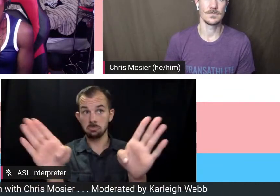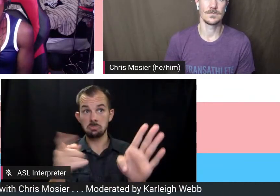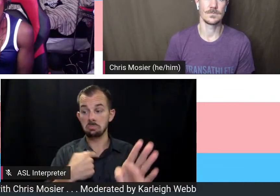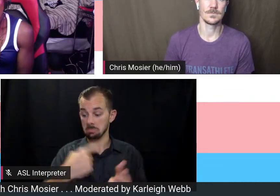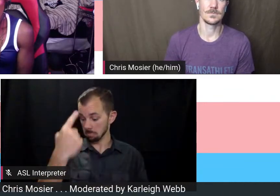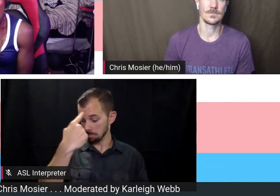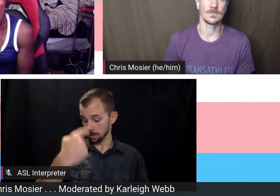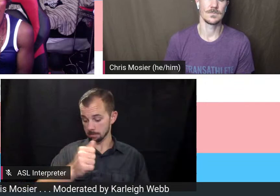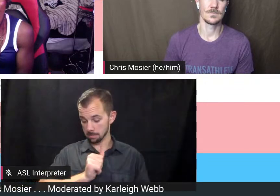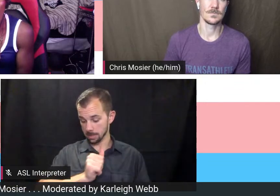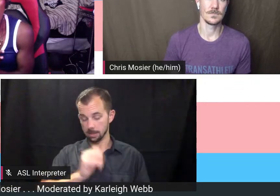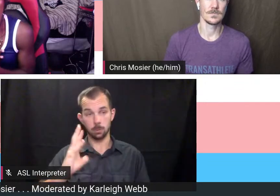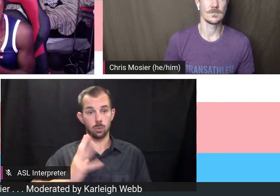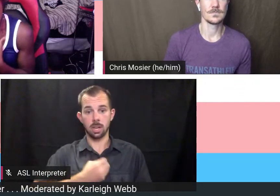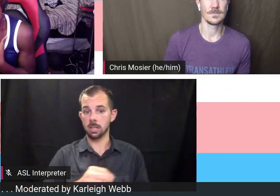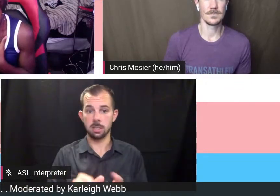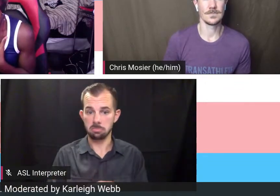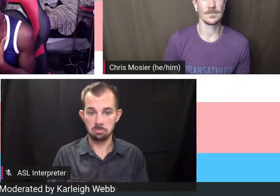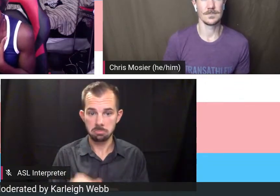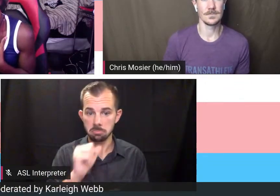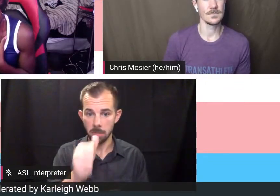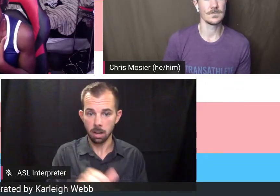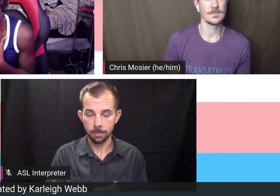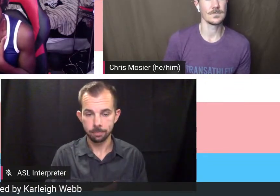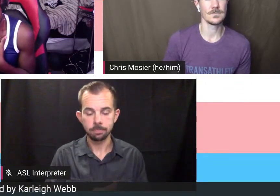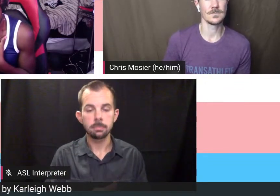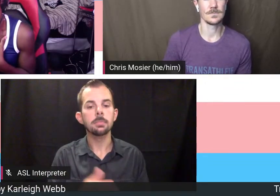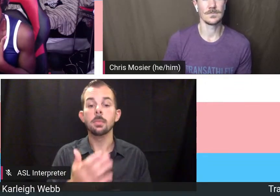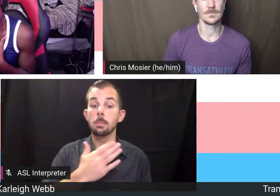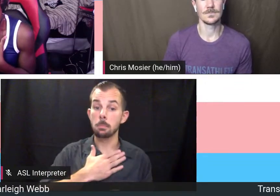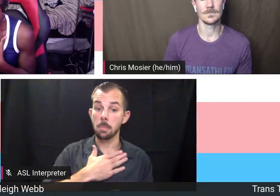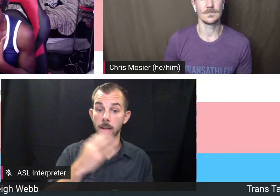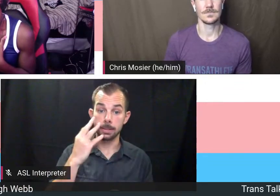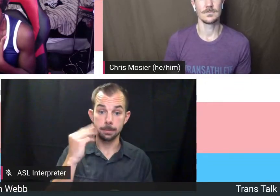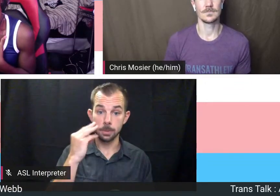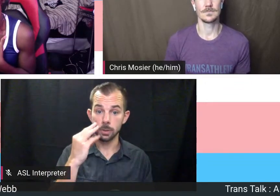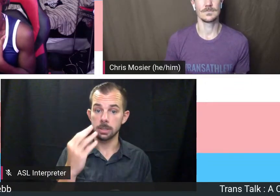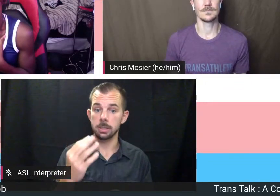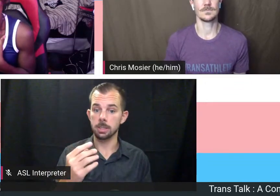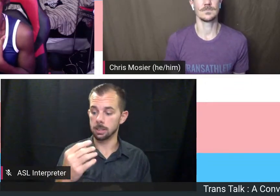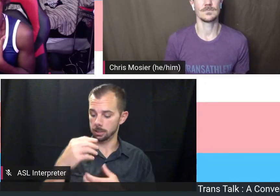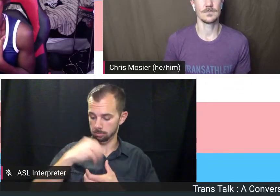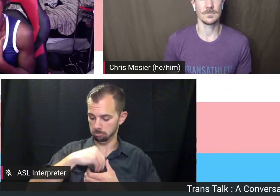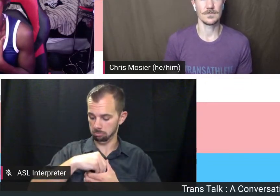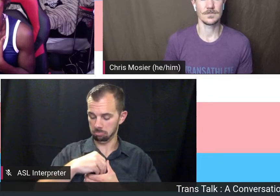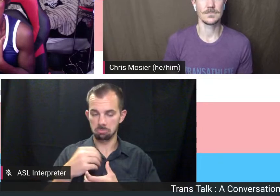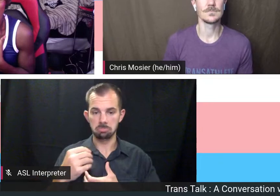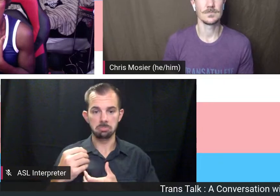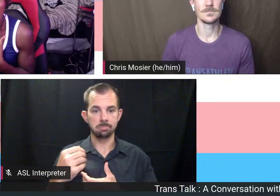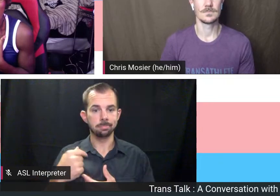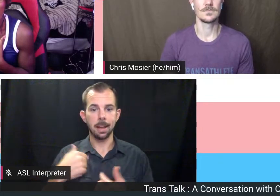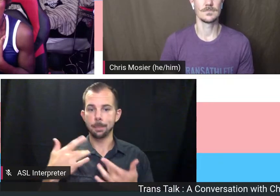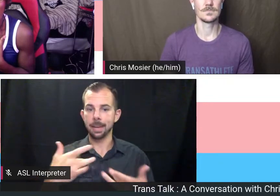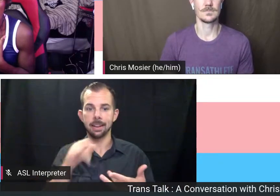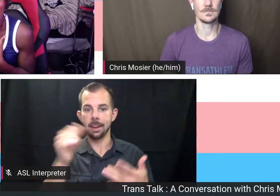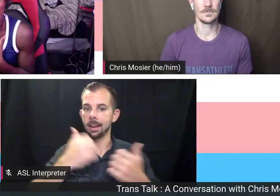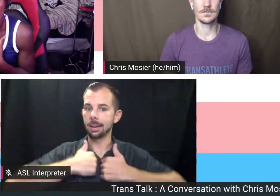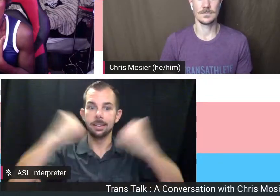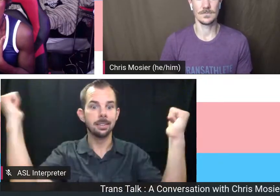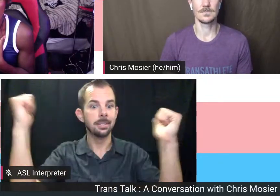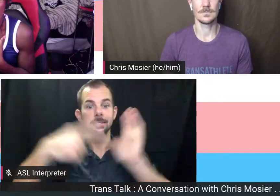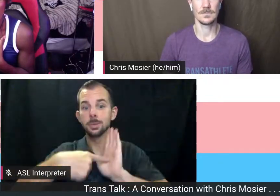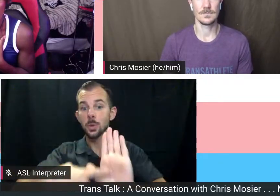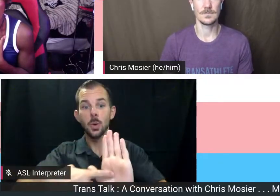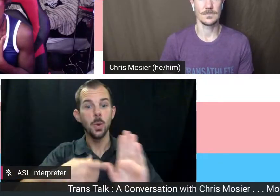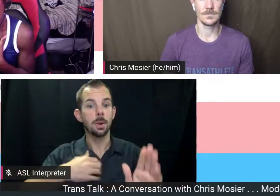myself, I don't. I always kind of have this feeling that I don't shout it from the rooftops. I don't necessarily advertise